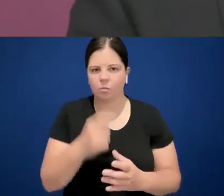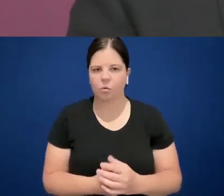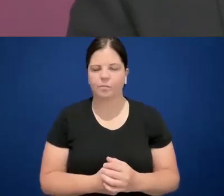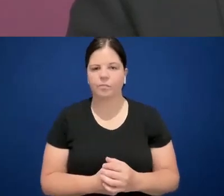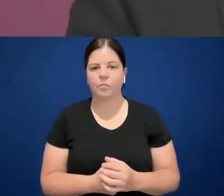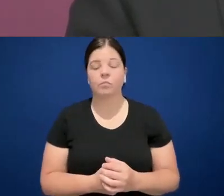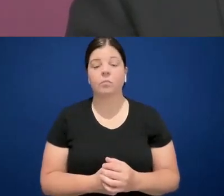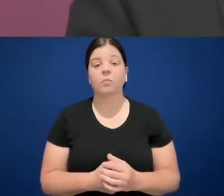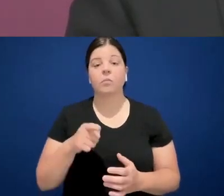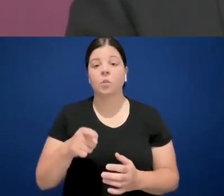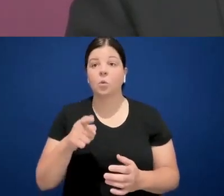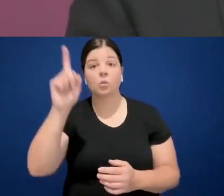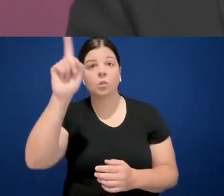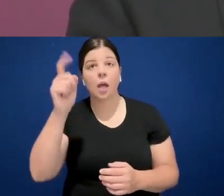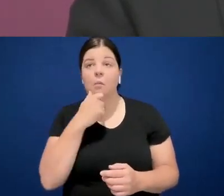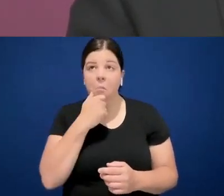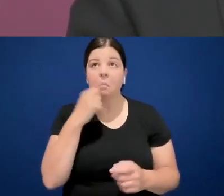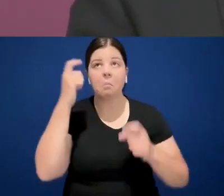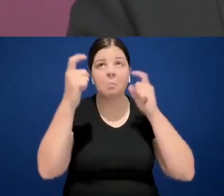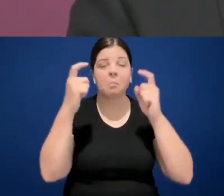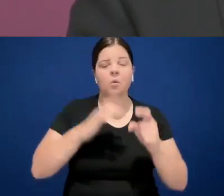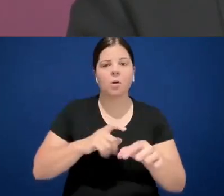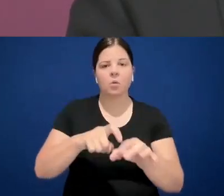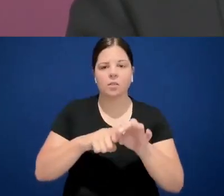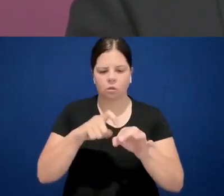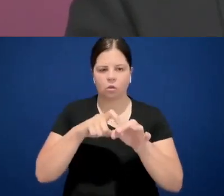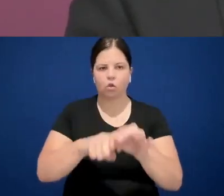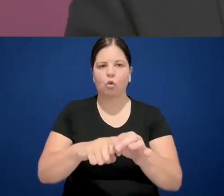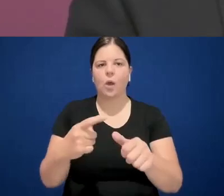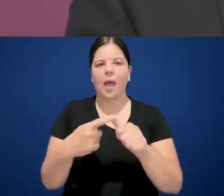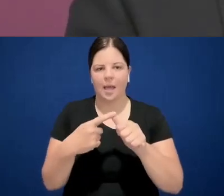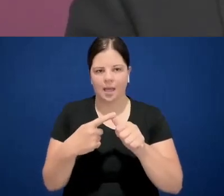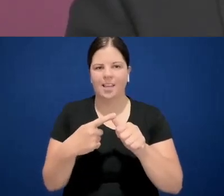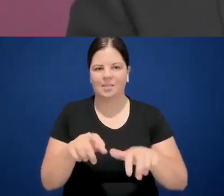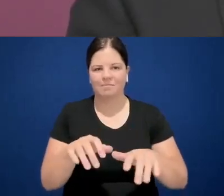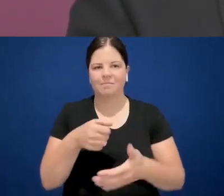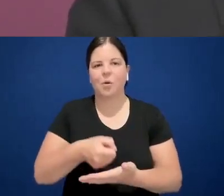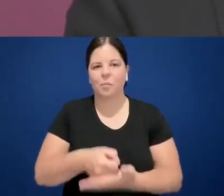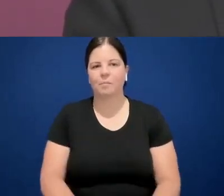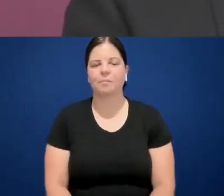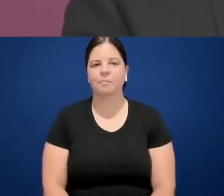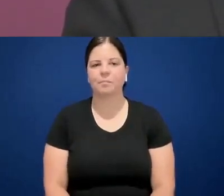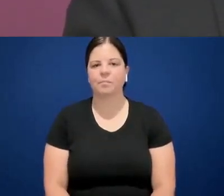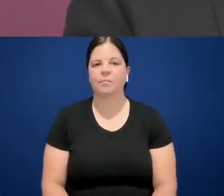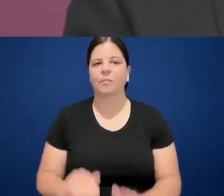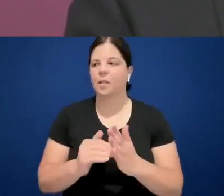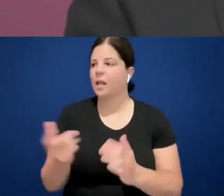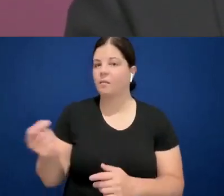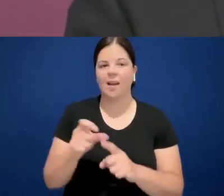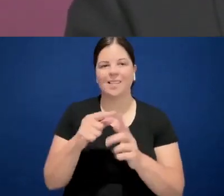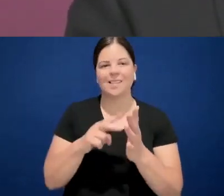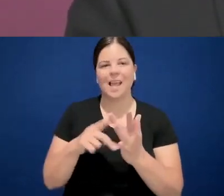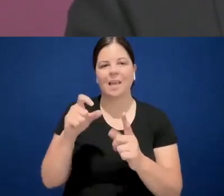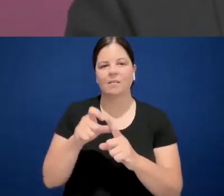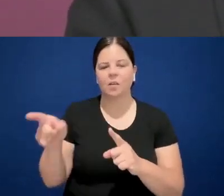ask questions throughout today via the Q&A function at the bottom of your screen. I'd now like to invite David to talk to us